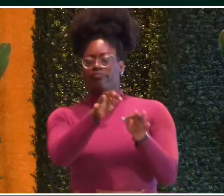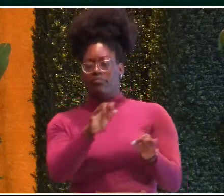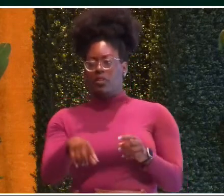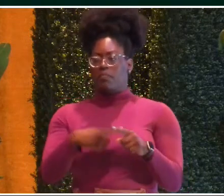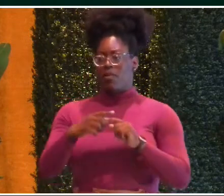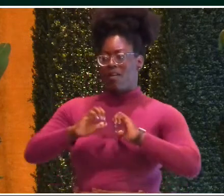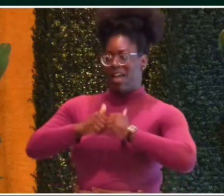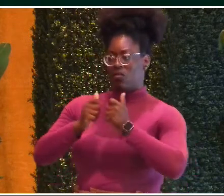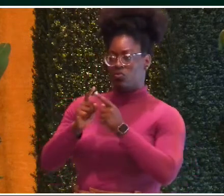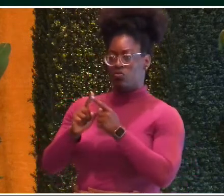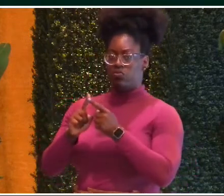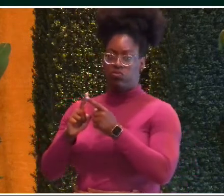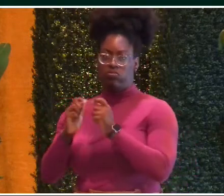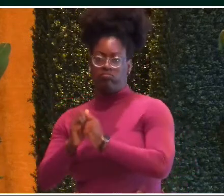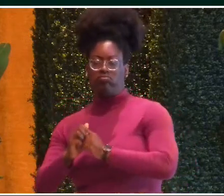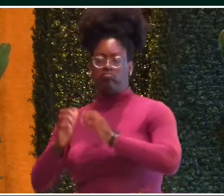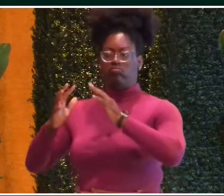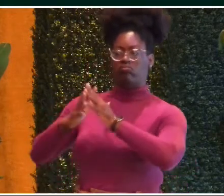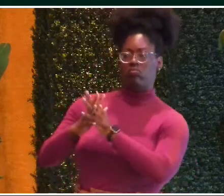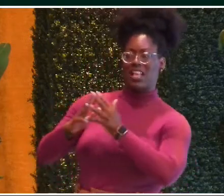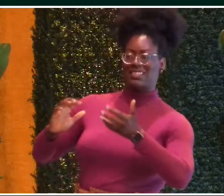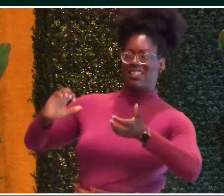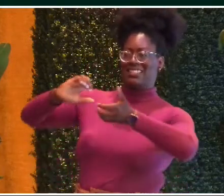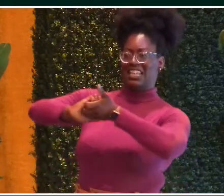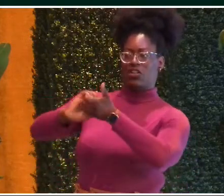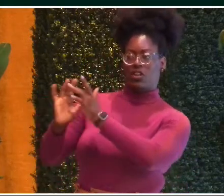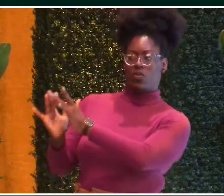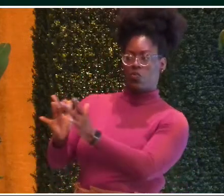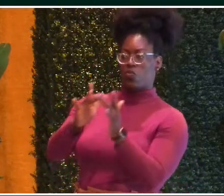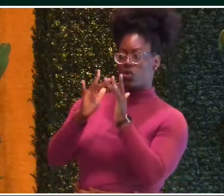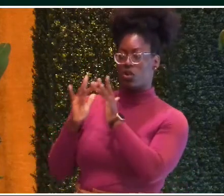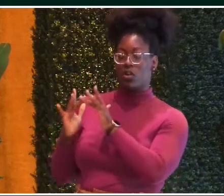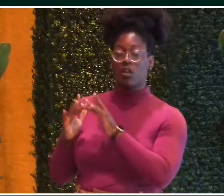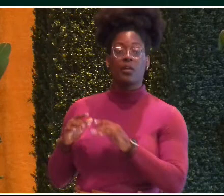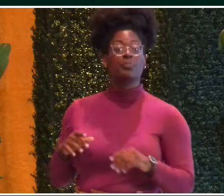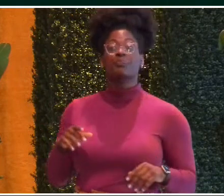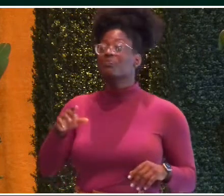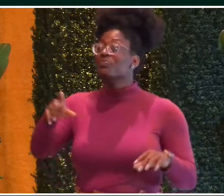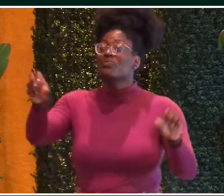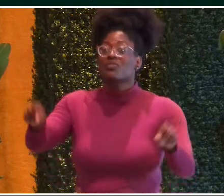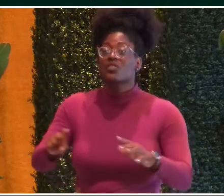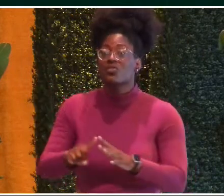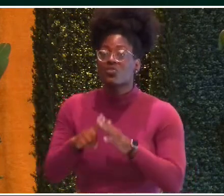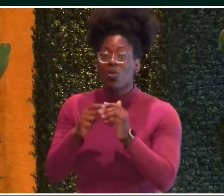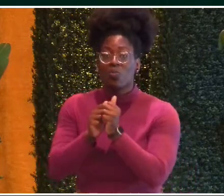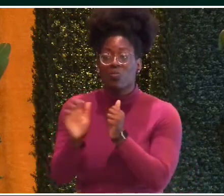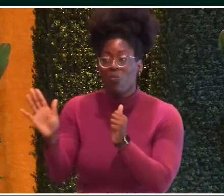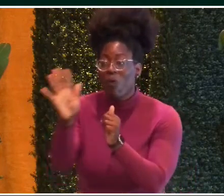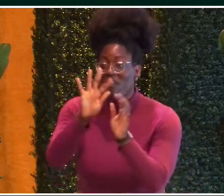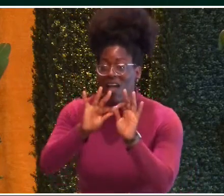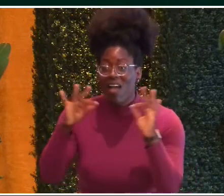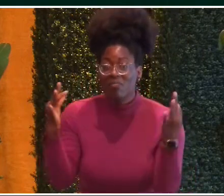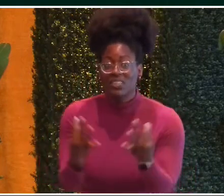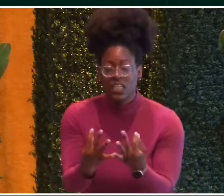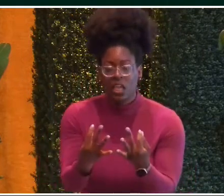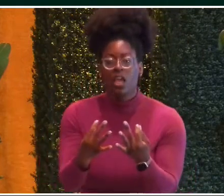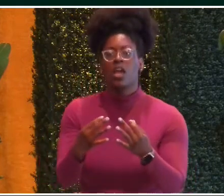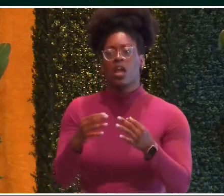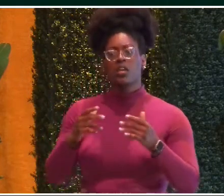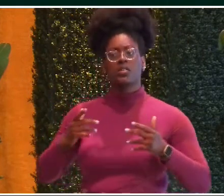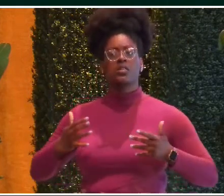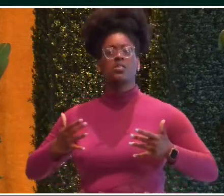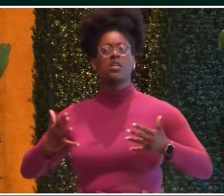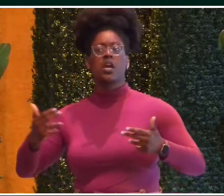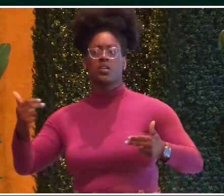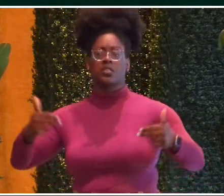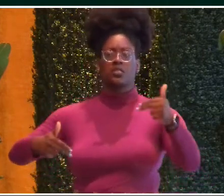in a very specific way. Do it with your family first and then build out. Build out. Who are you gonna call when shit goes down?